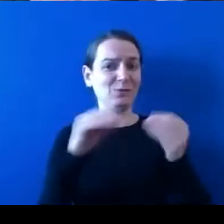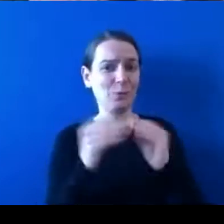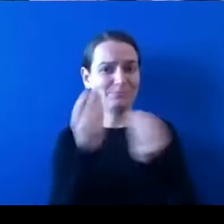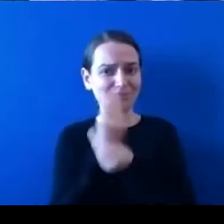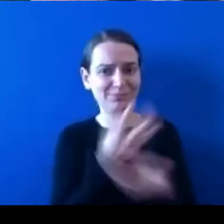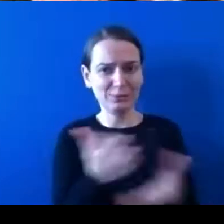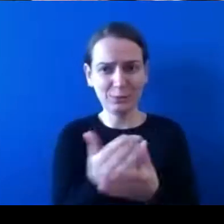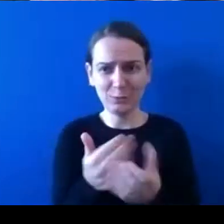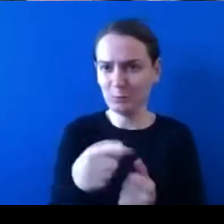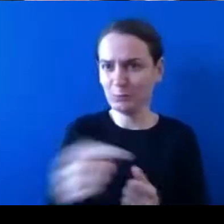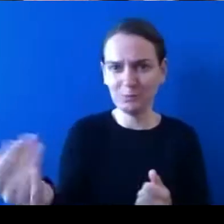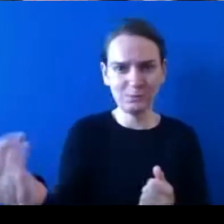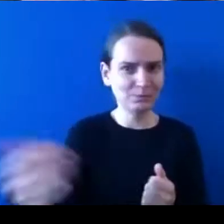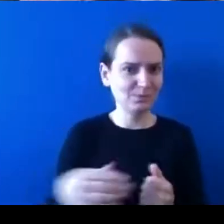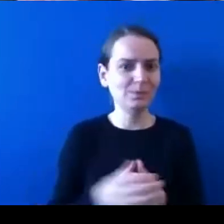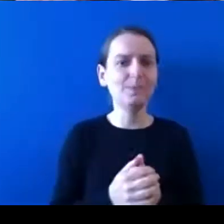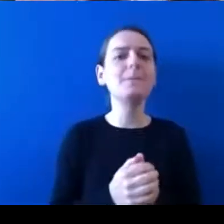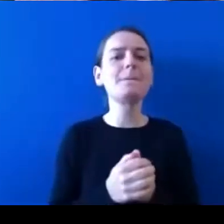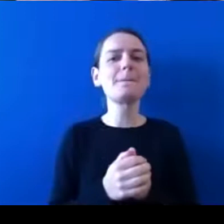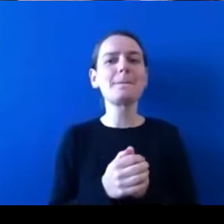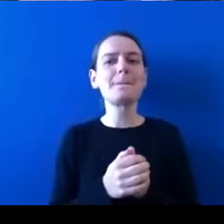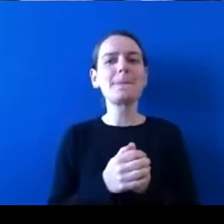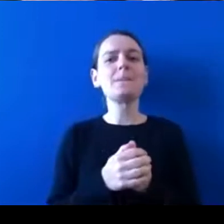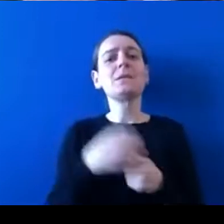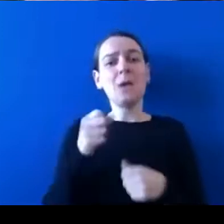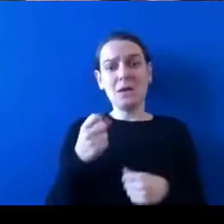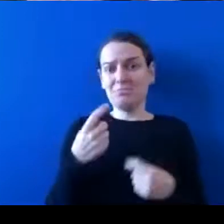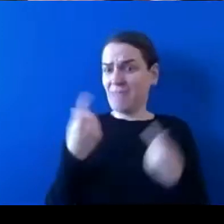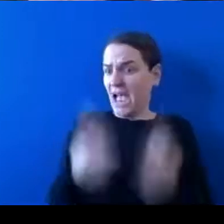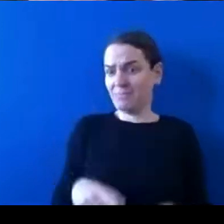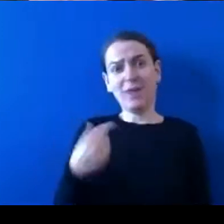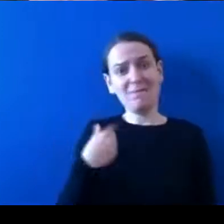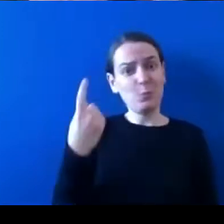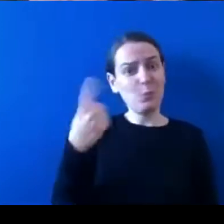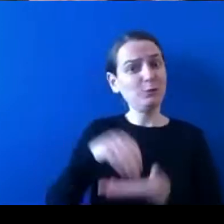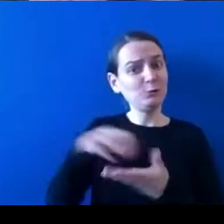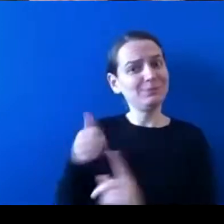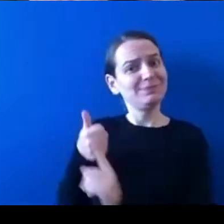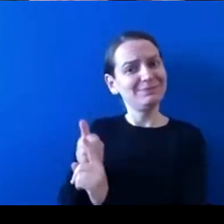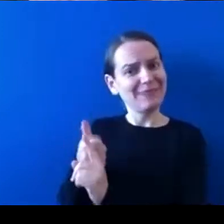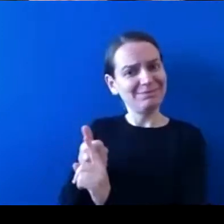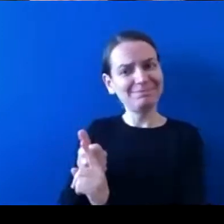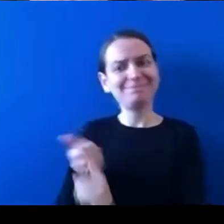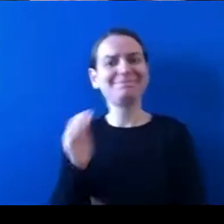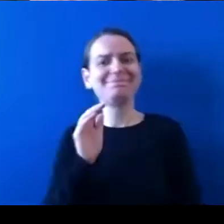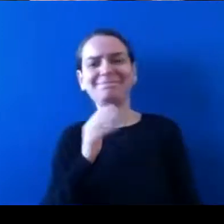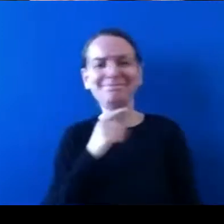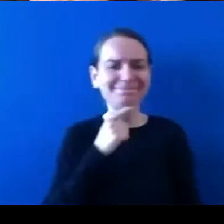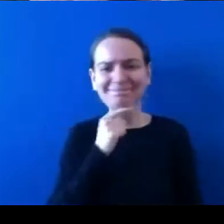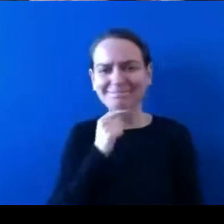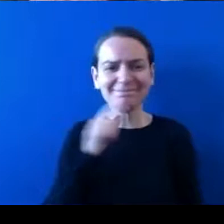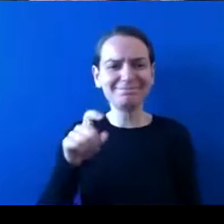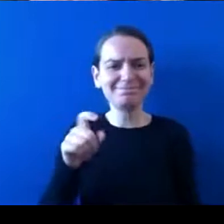what orientation and mobility was, and that the student was traveling confidently and knew where she